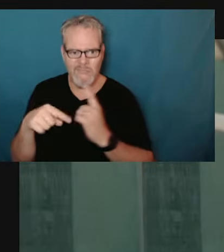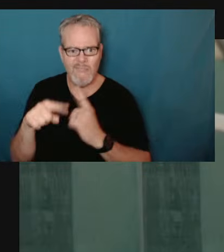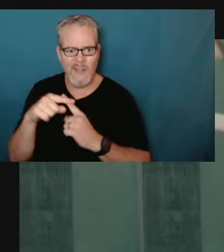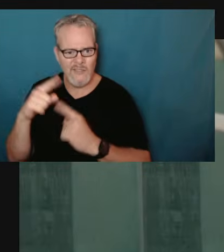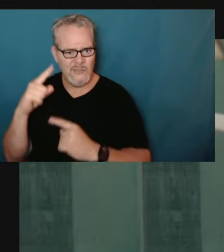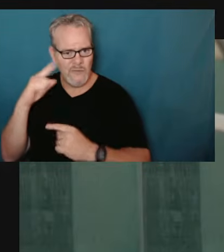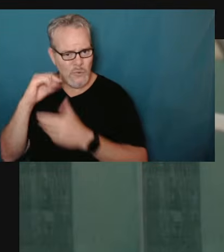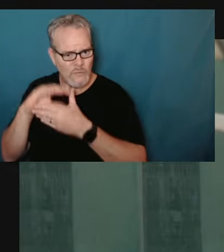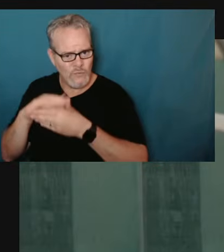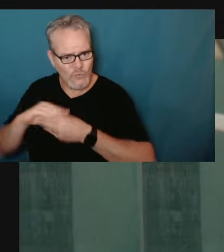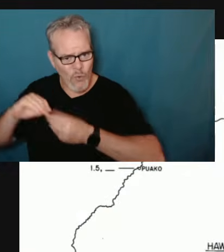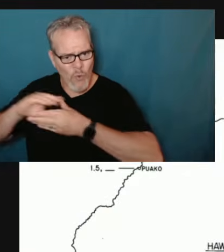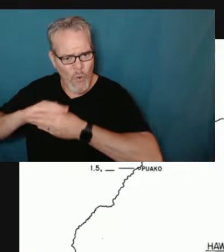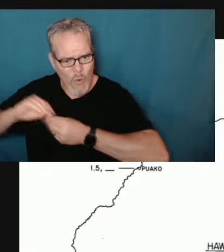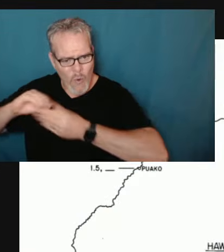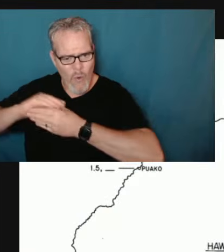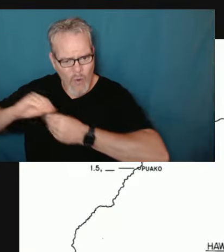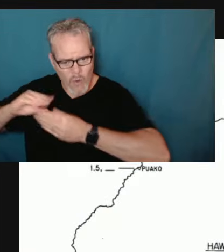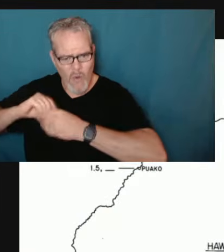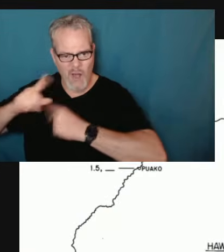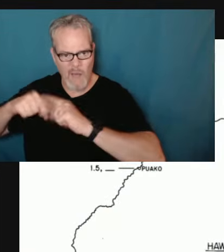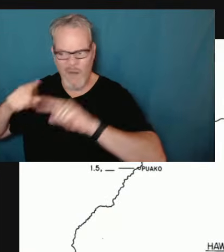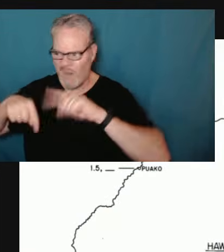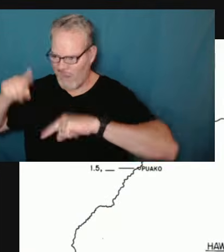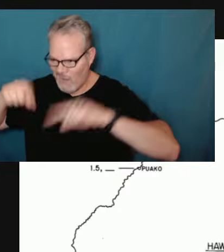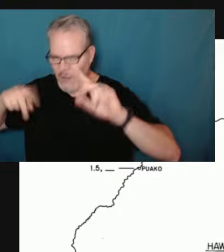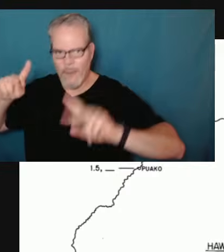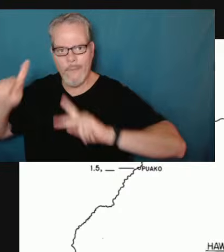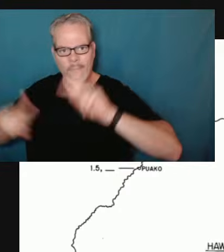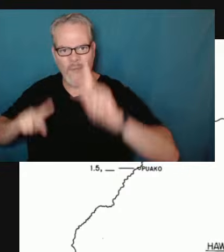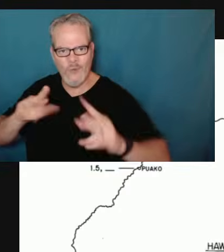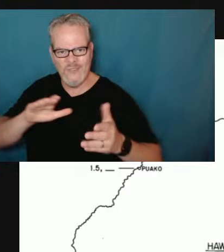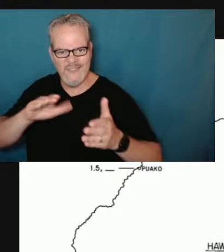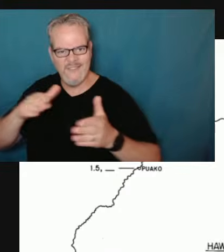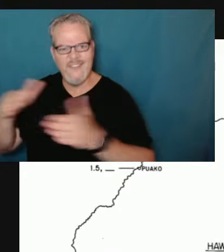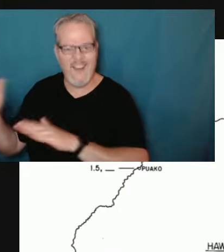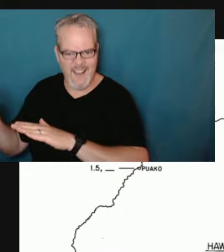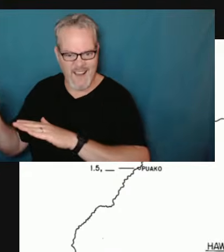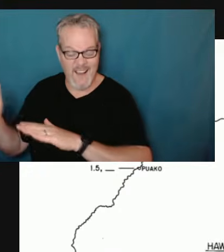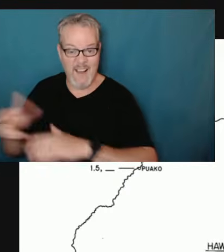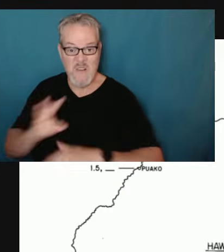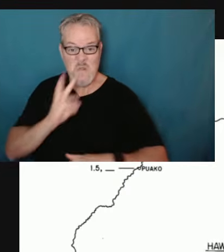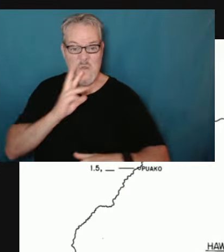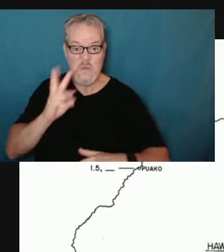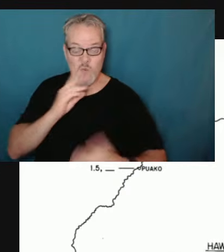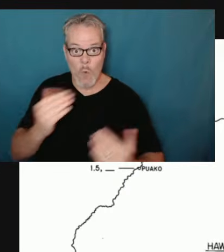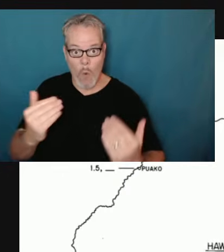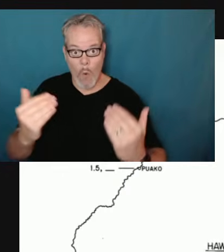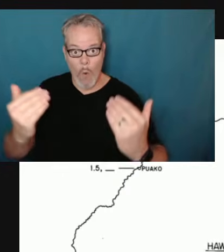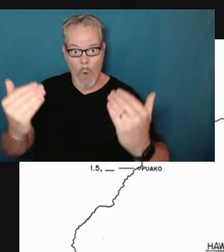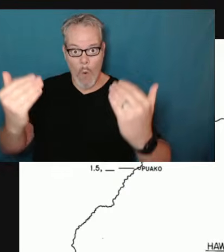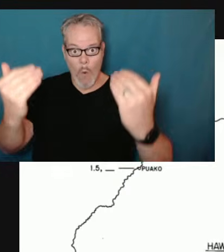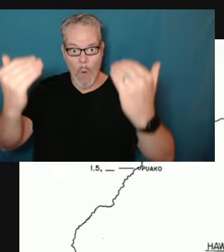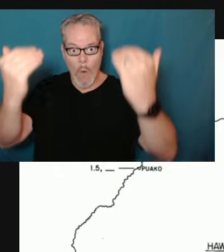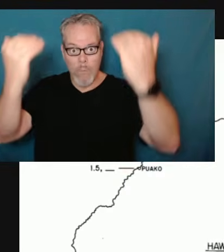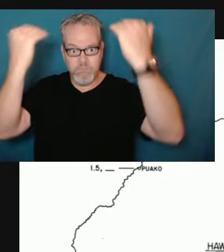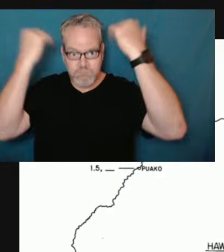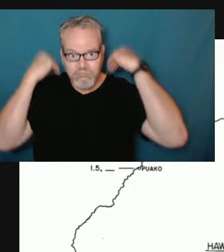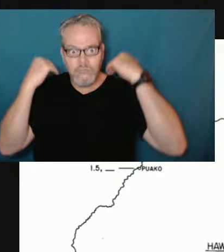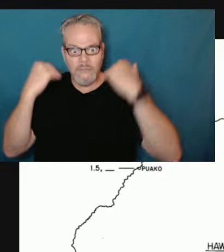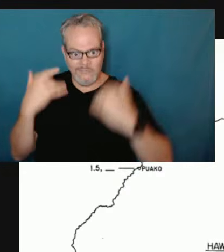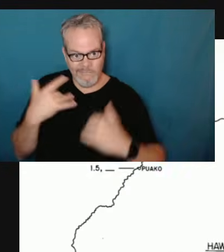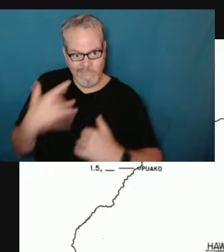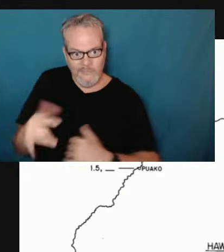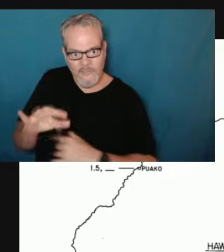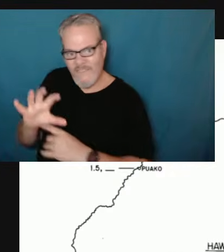It generated tsunami over 50 feet high. backcountry campsite of